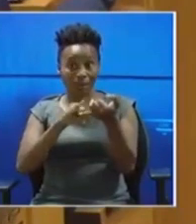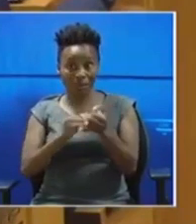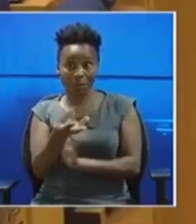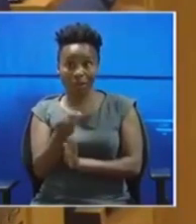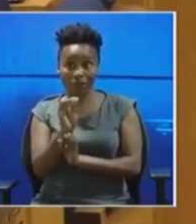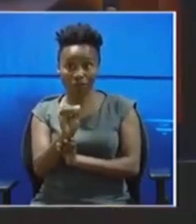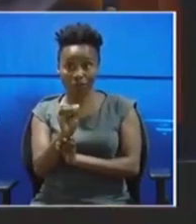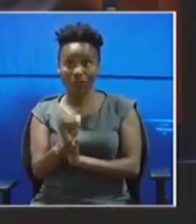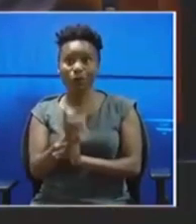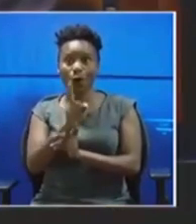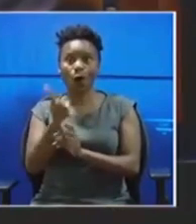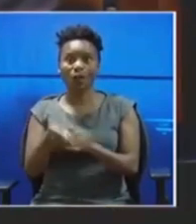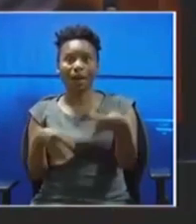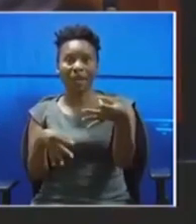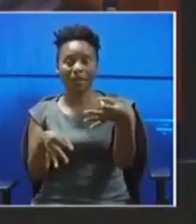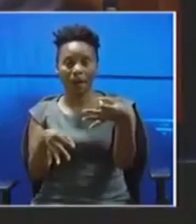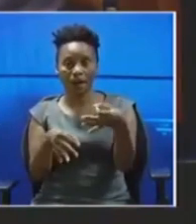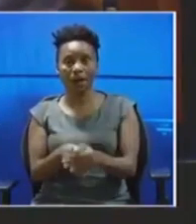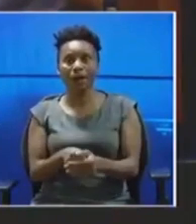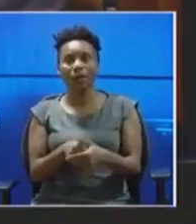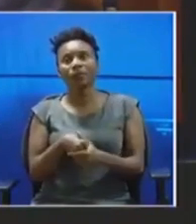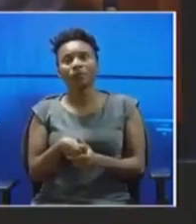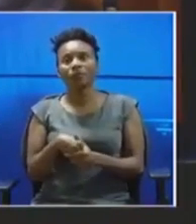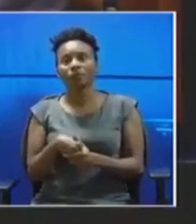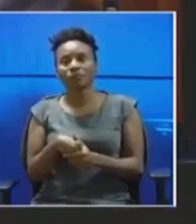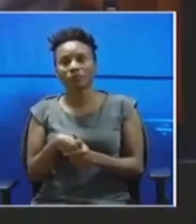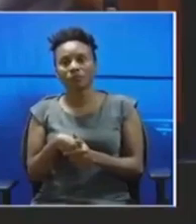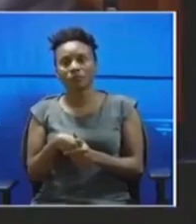paper? Honorable Deputy Minister of Justice and Correctional.